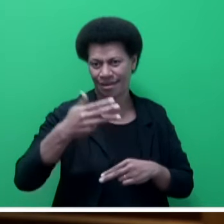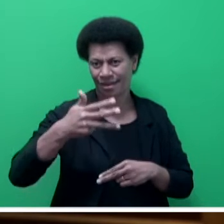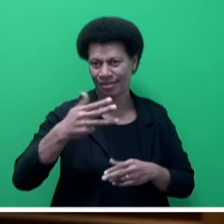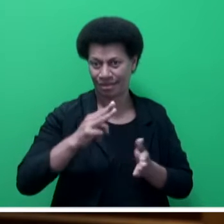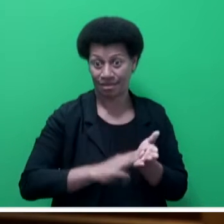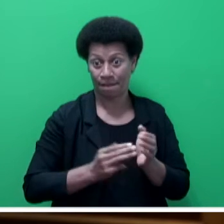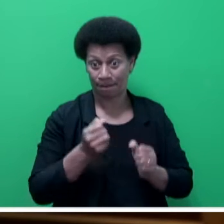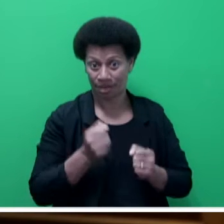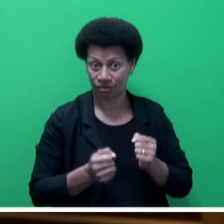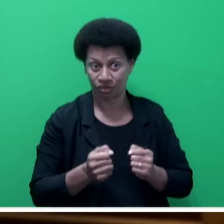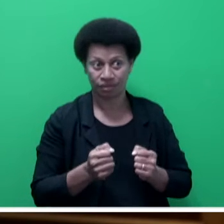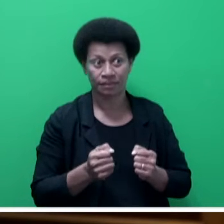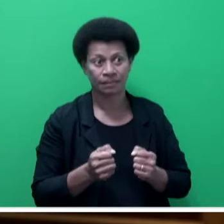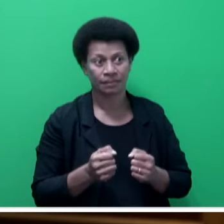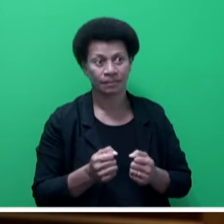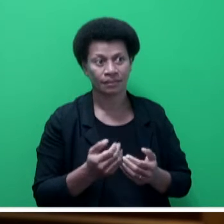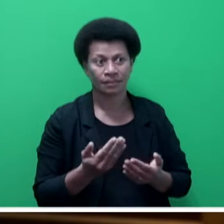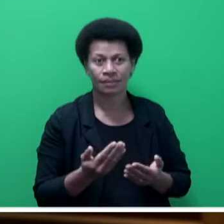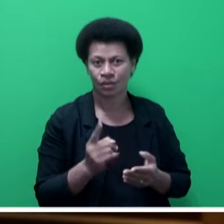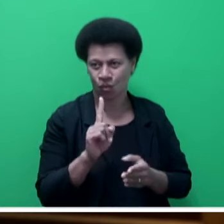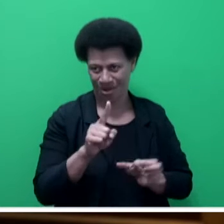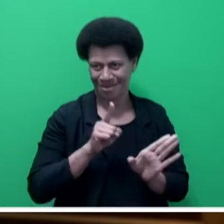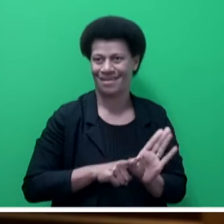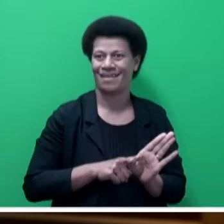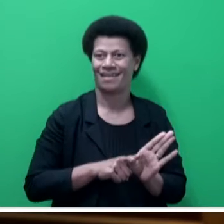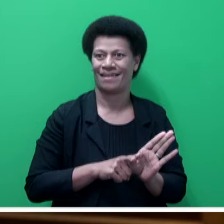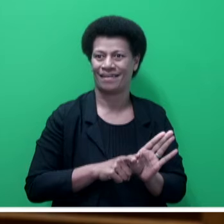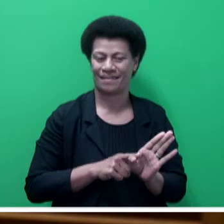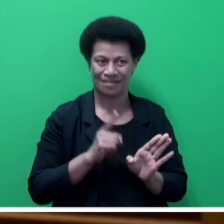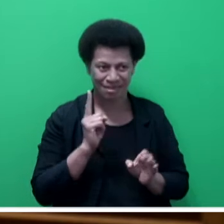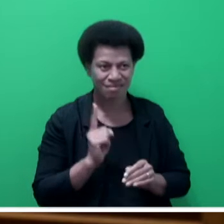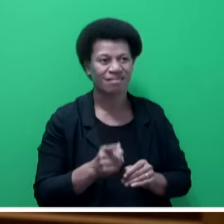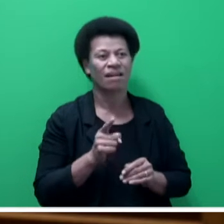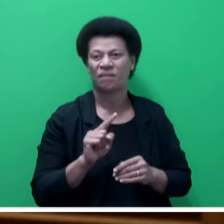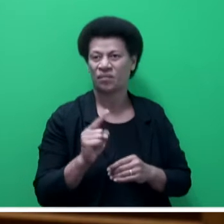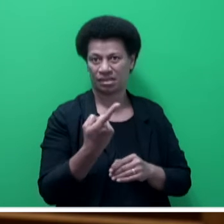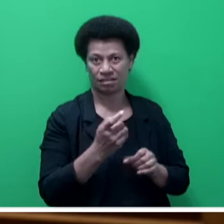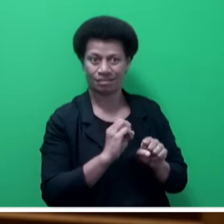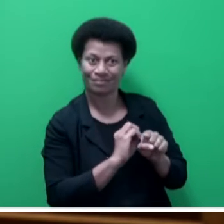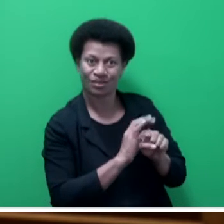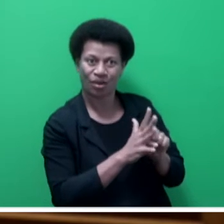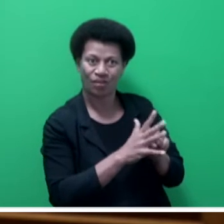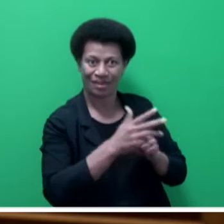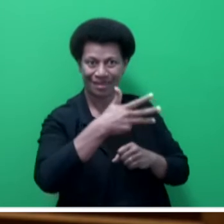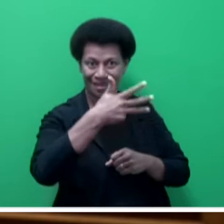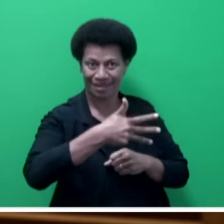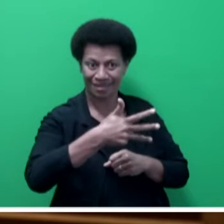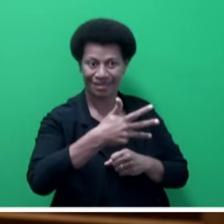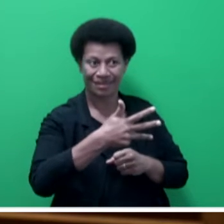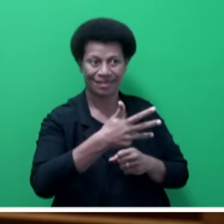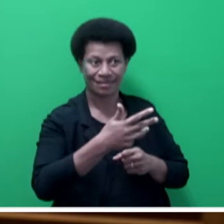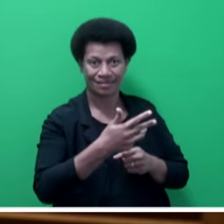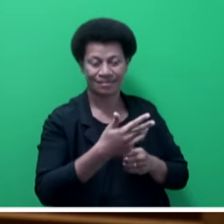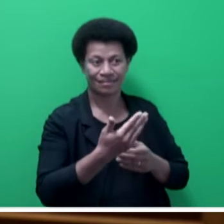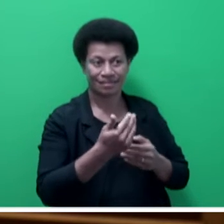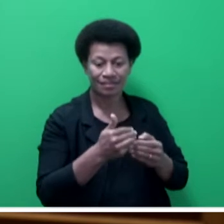March, actually marked 1 year since our first case of COVID-19, and the weeks and months that have followed